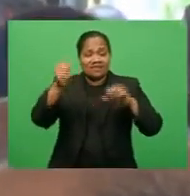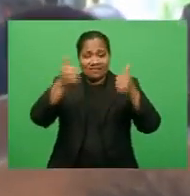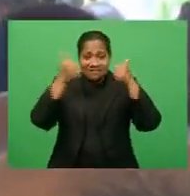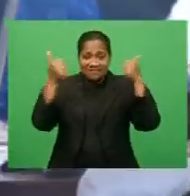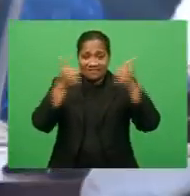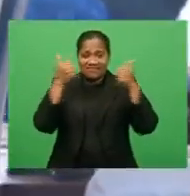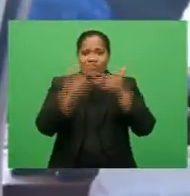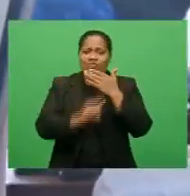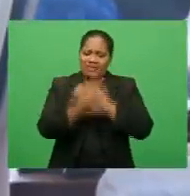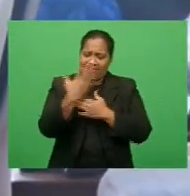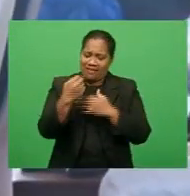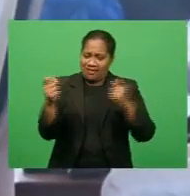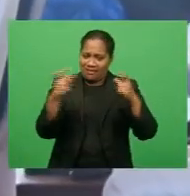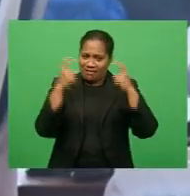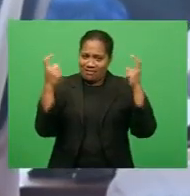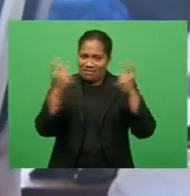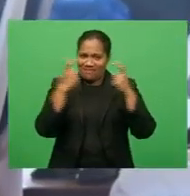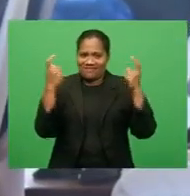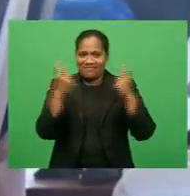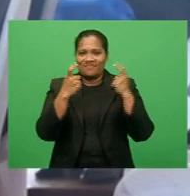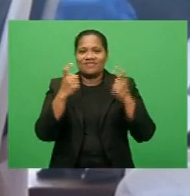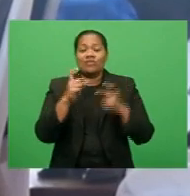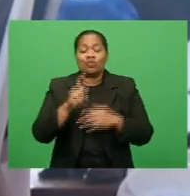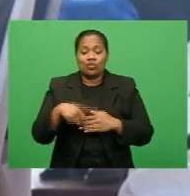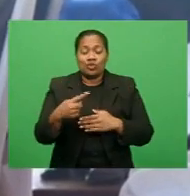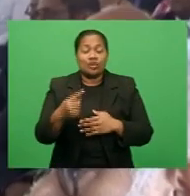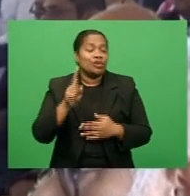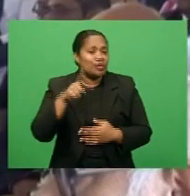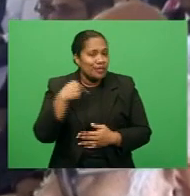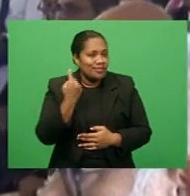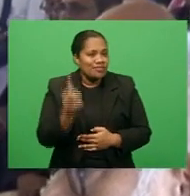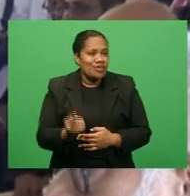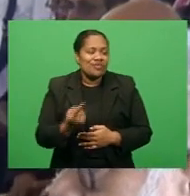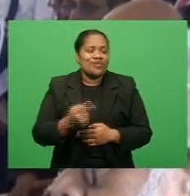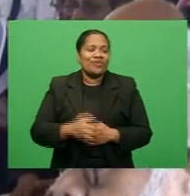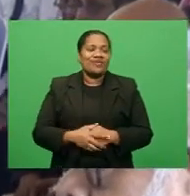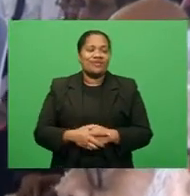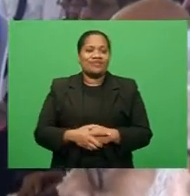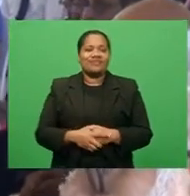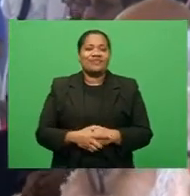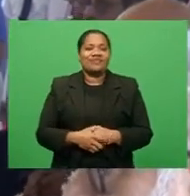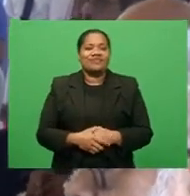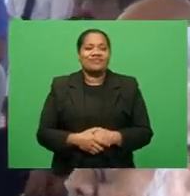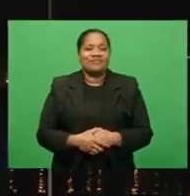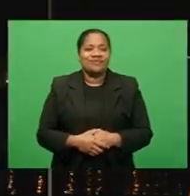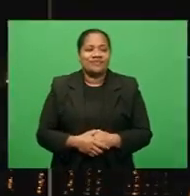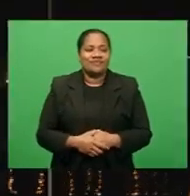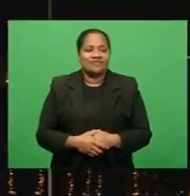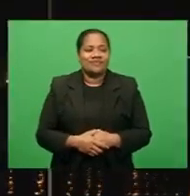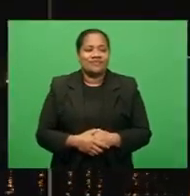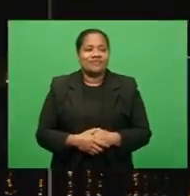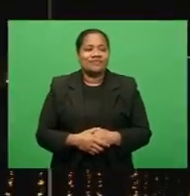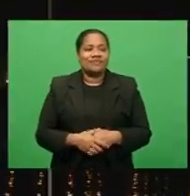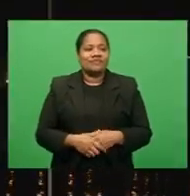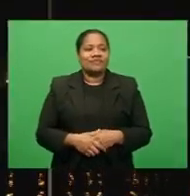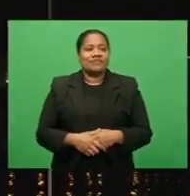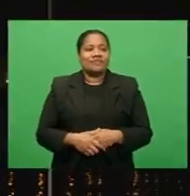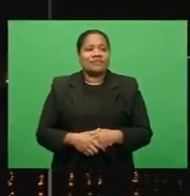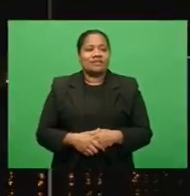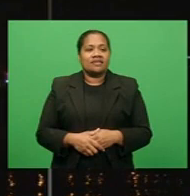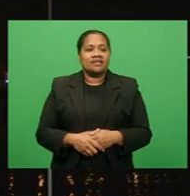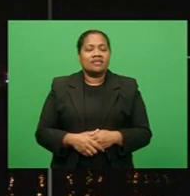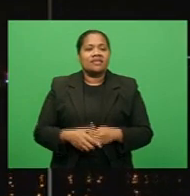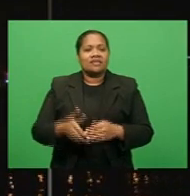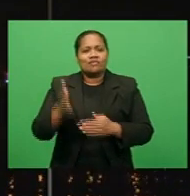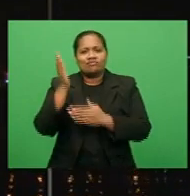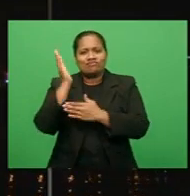Investiture Ceremony continues tomorrow. Sainia Nimboila, FBC News. Late presentation for breast